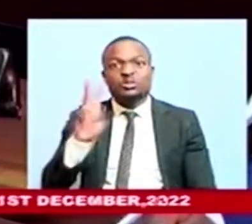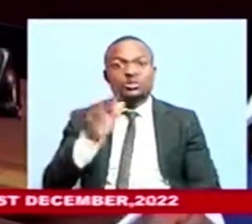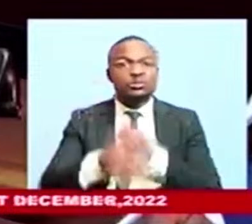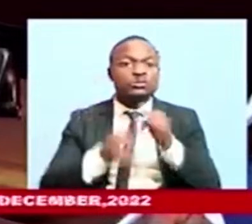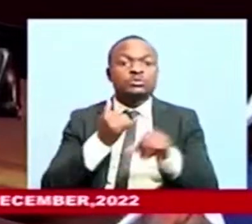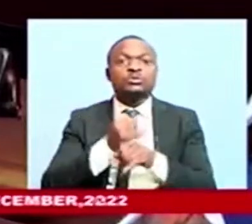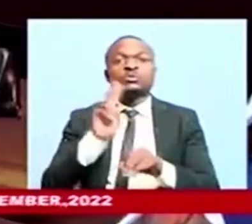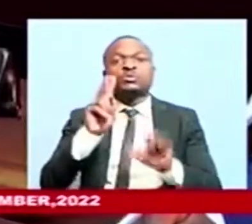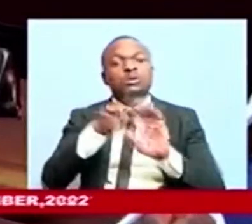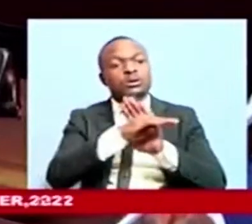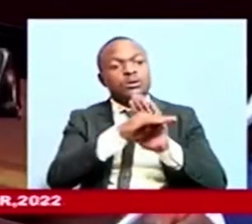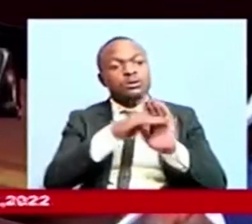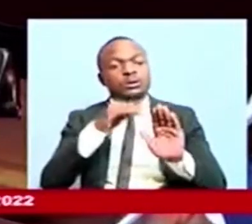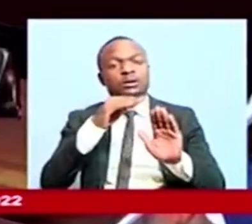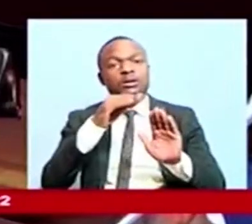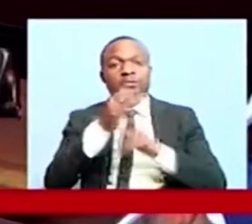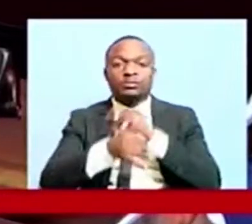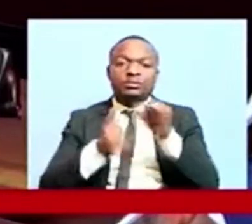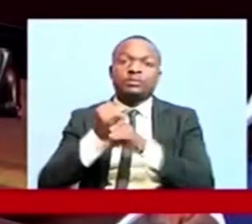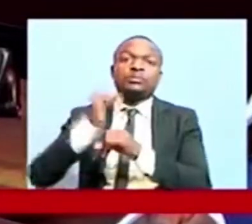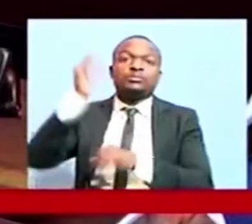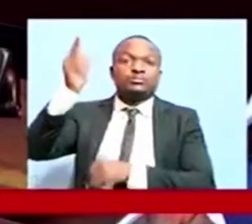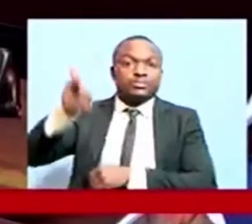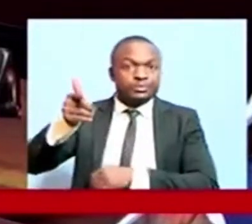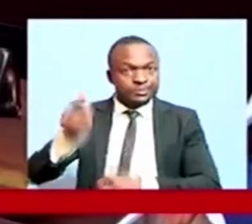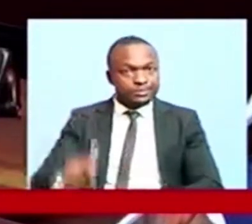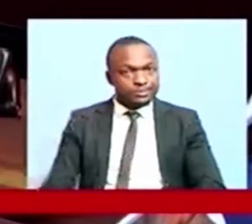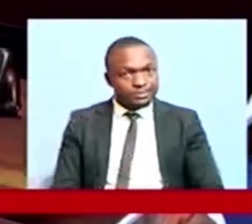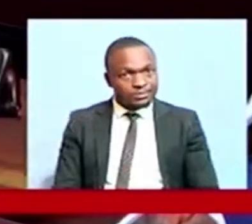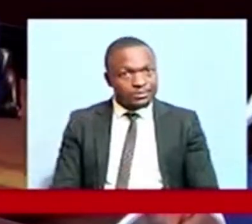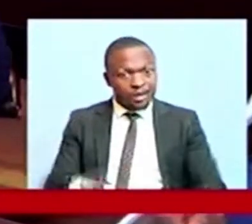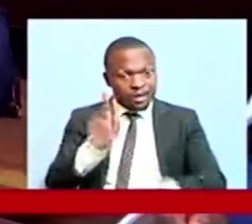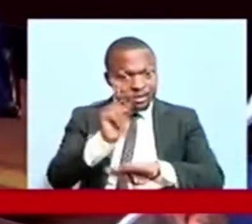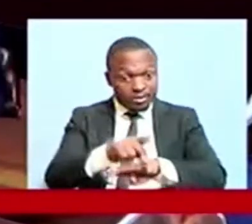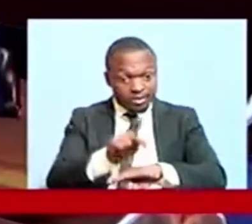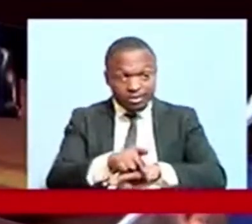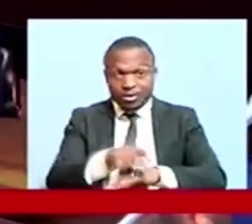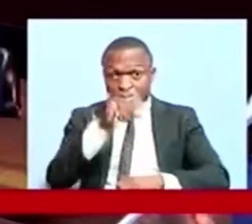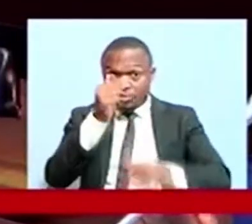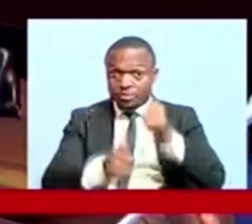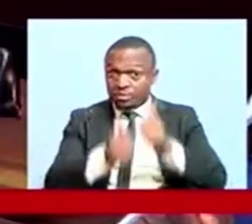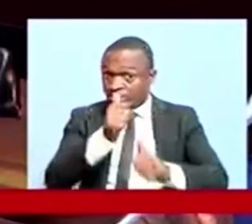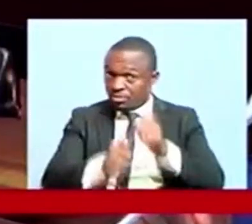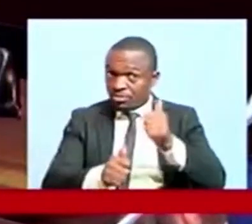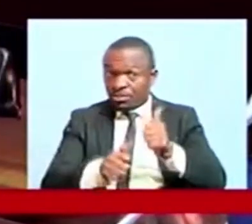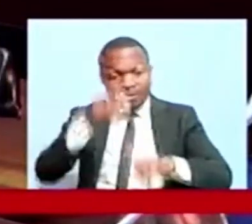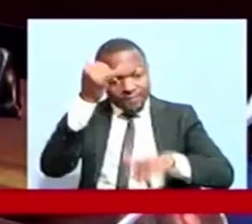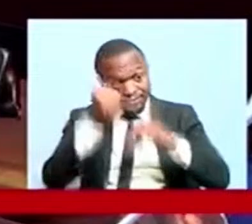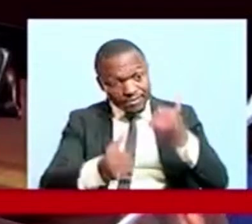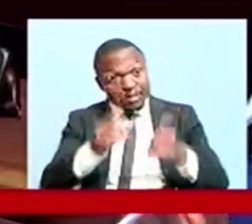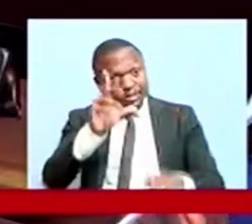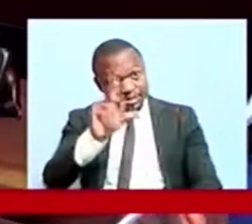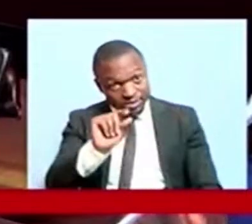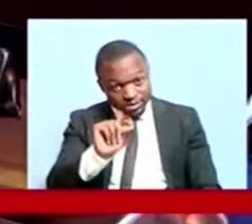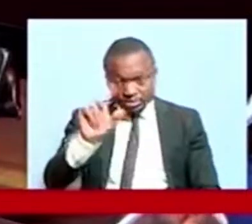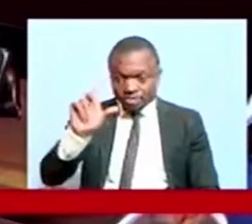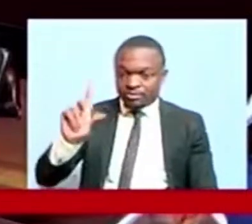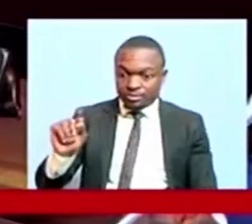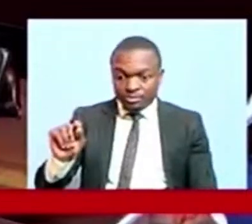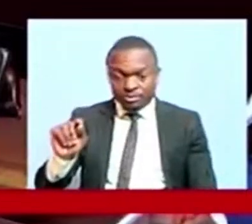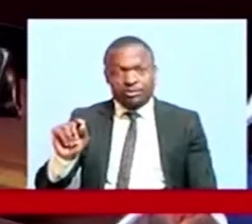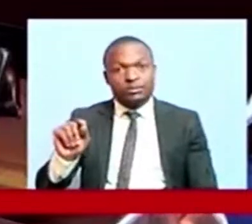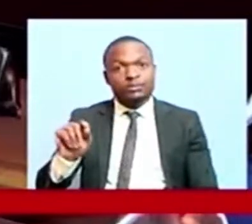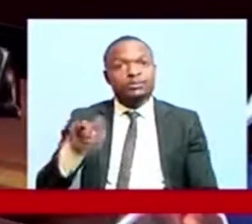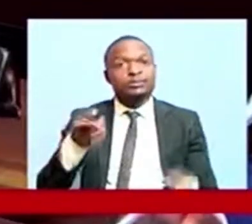2.5 years later. A project that was completed in 2020,